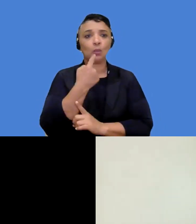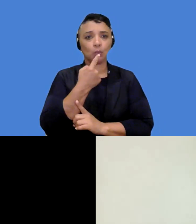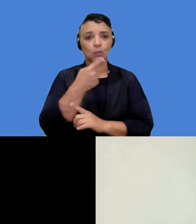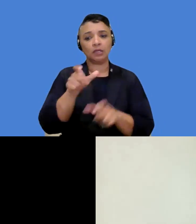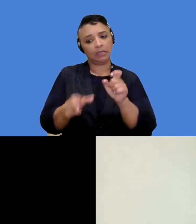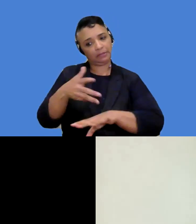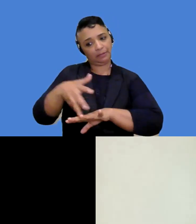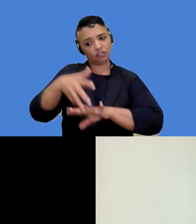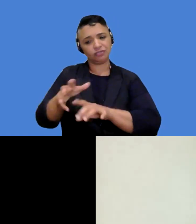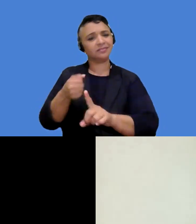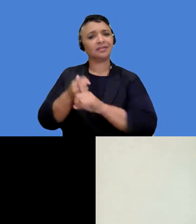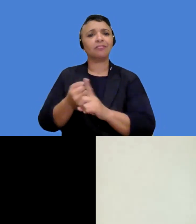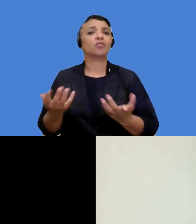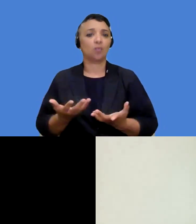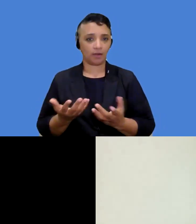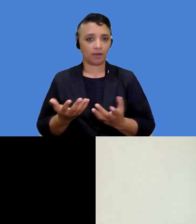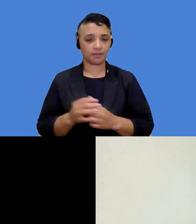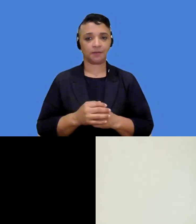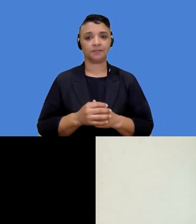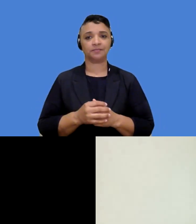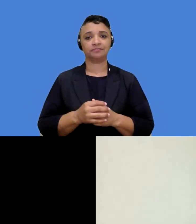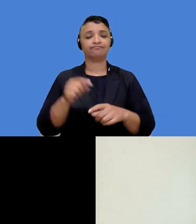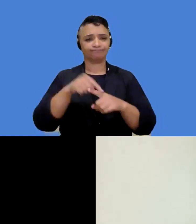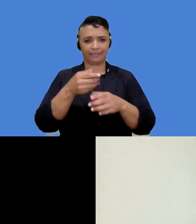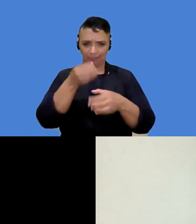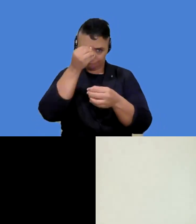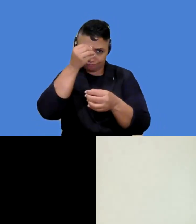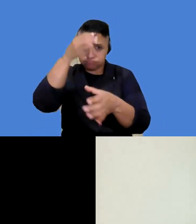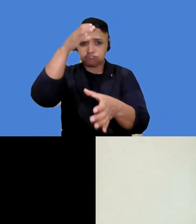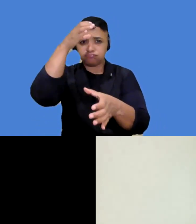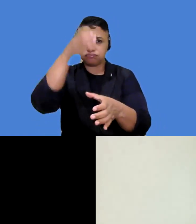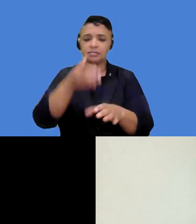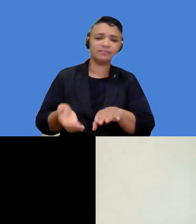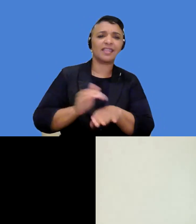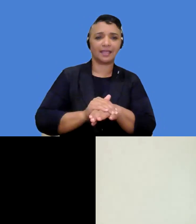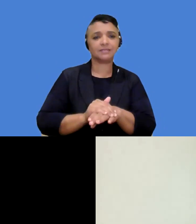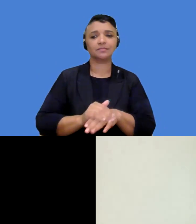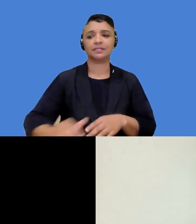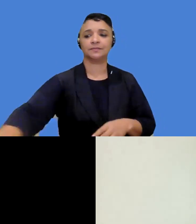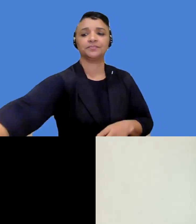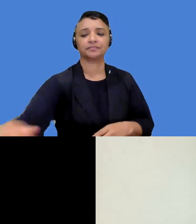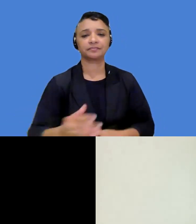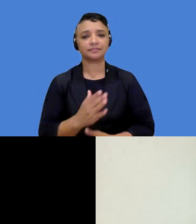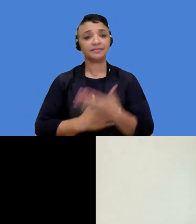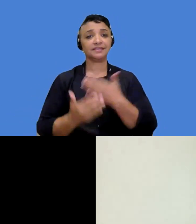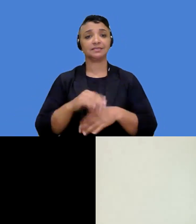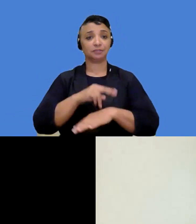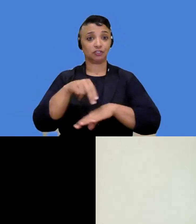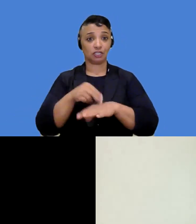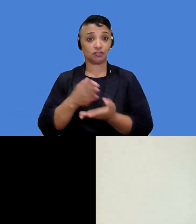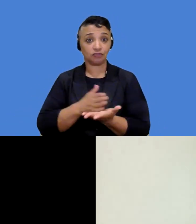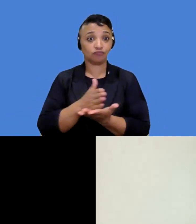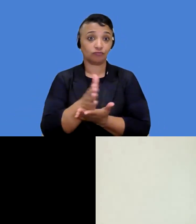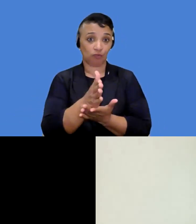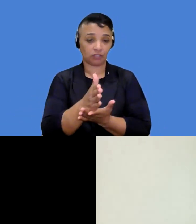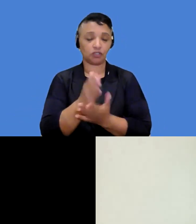disabilities. As an expert on the Disability National Direction Committee under Nepal's